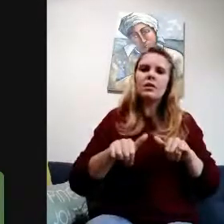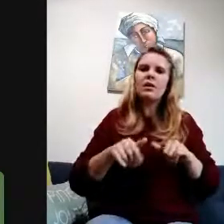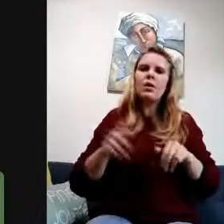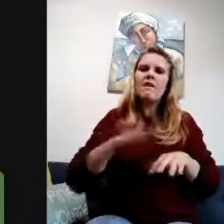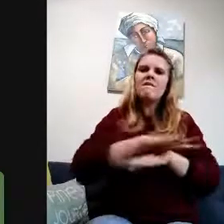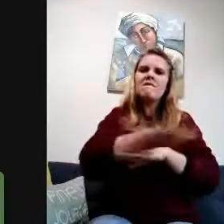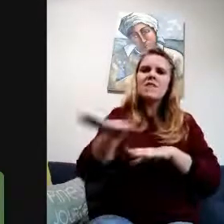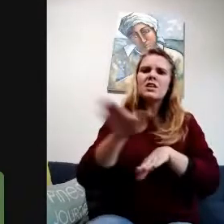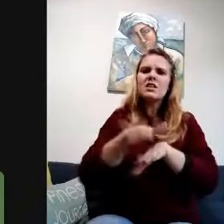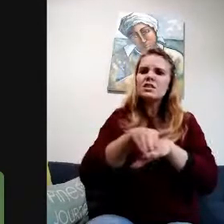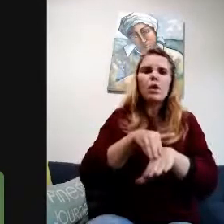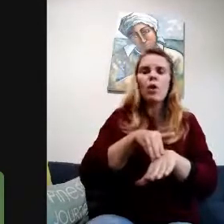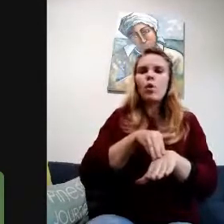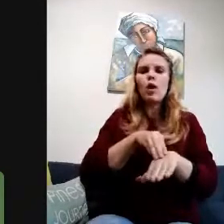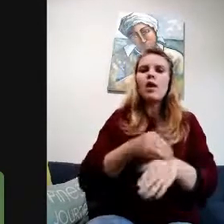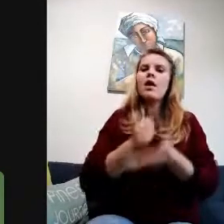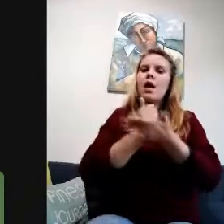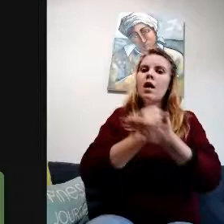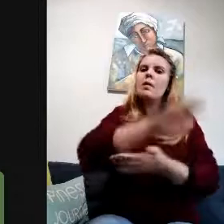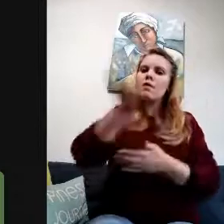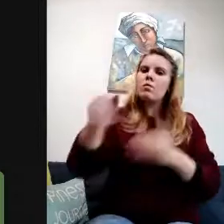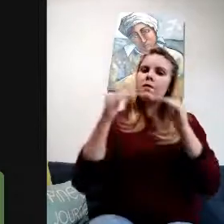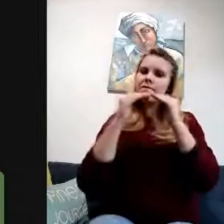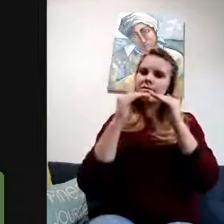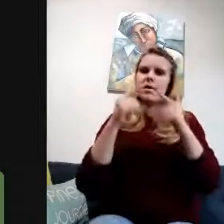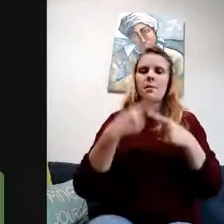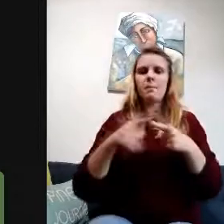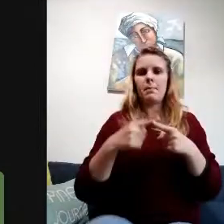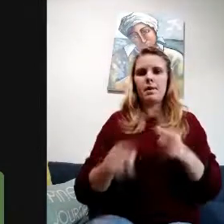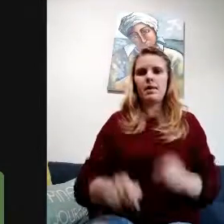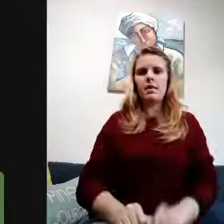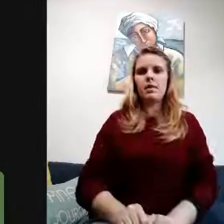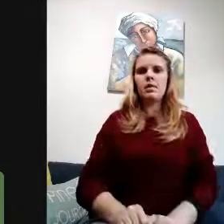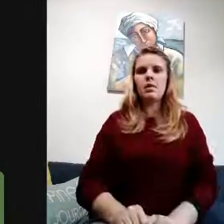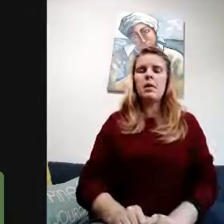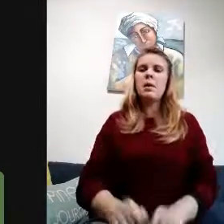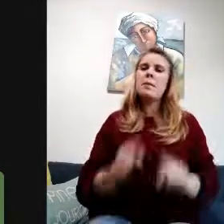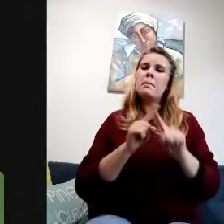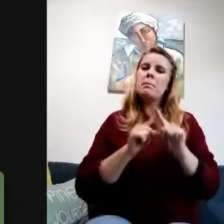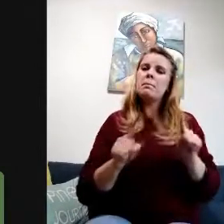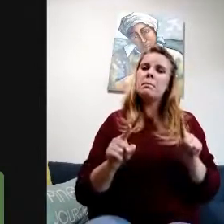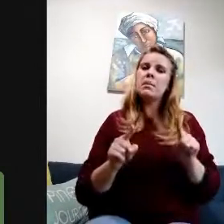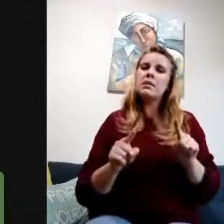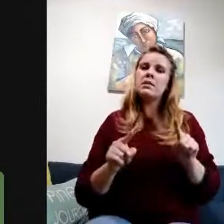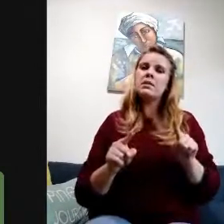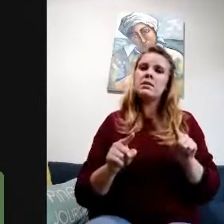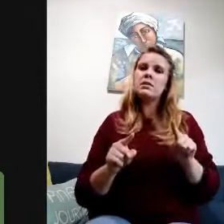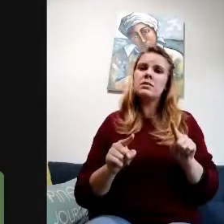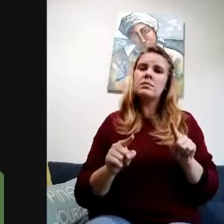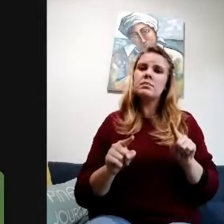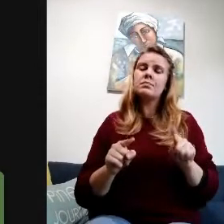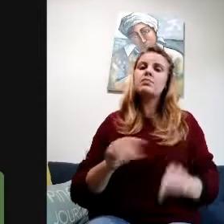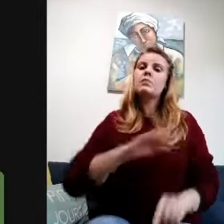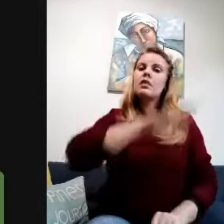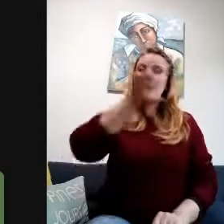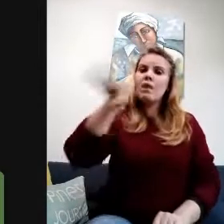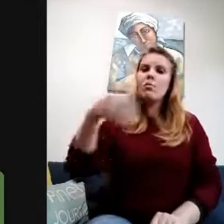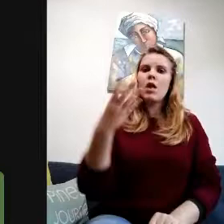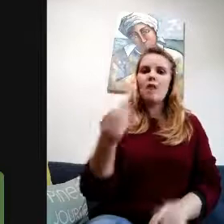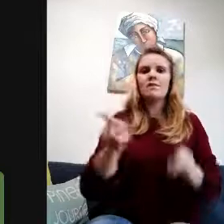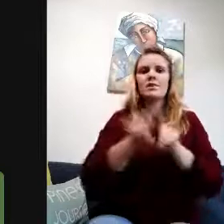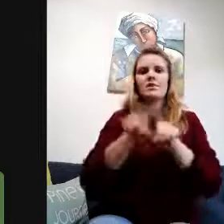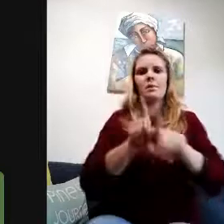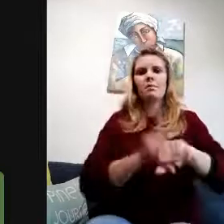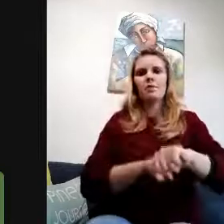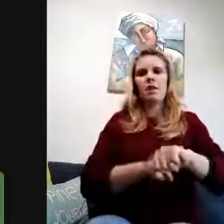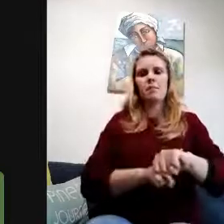yes, there are a few things that we can do, but we will unfortunately allow everyone the same time, and everyone will have